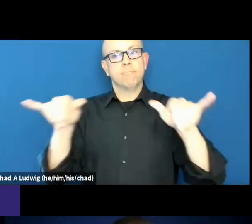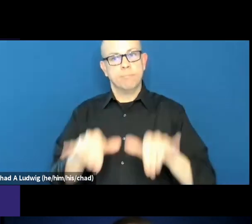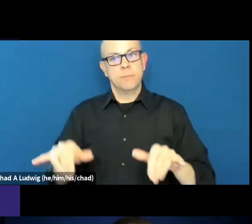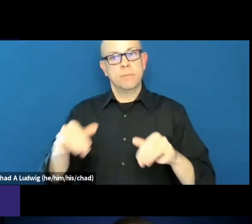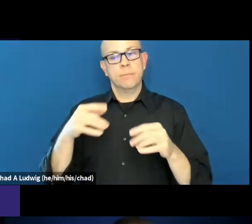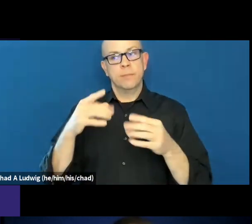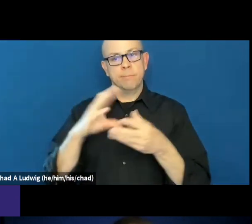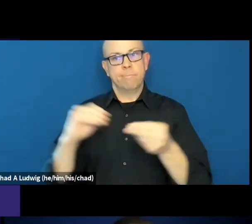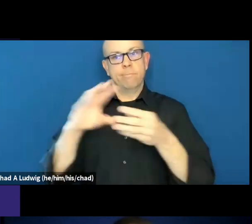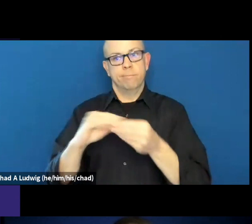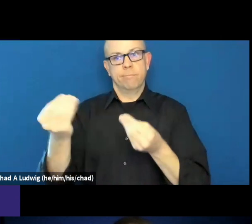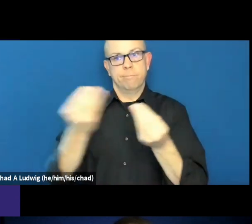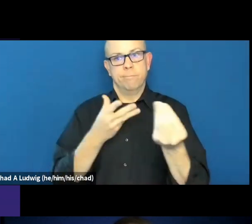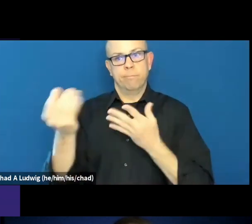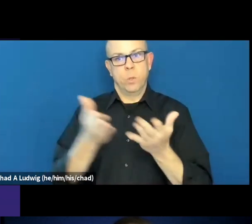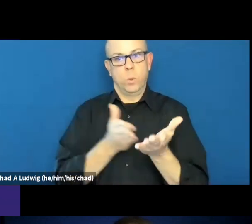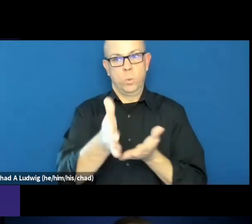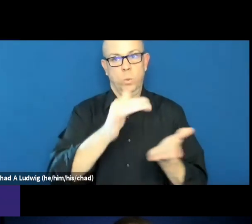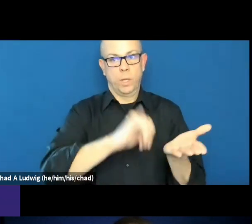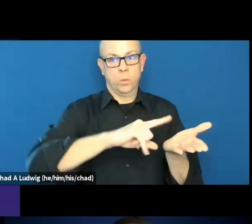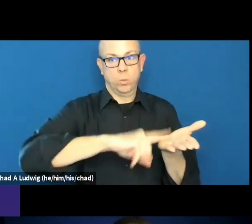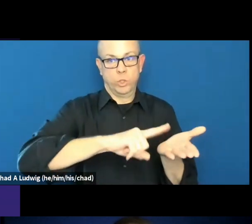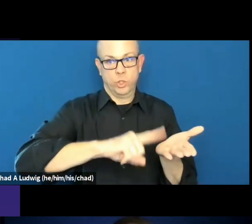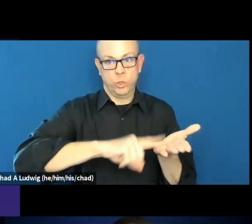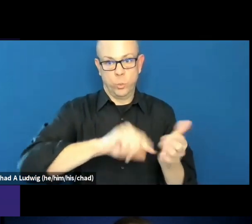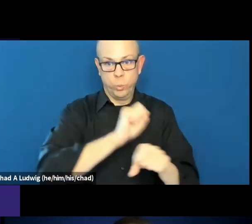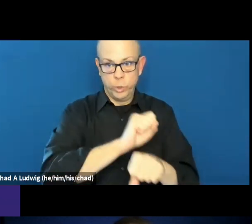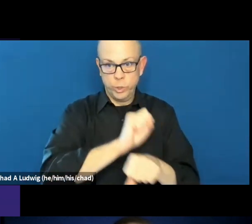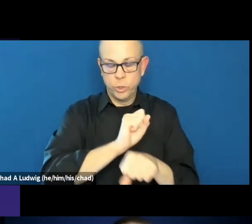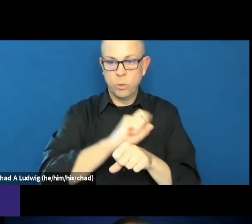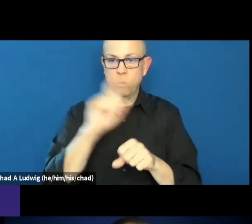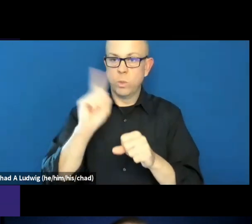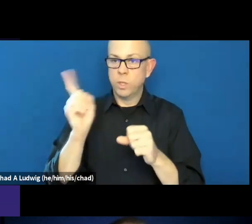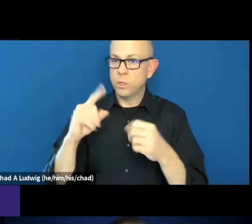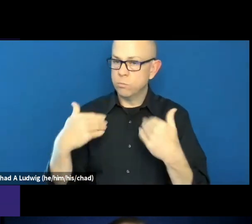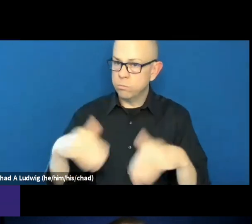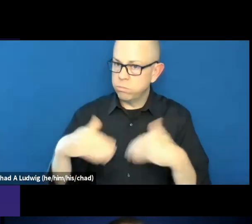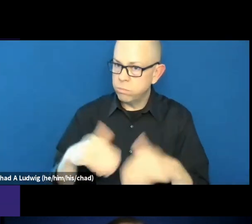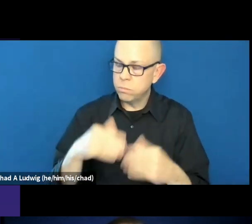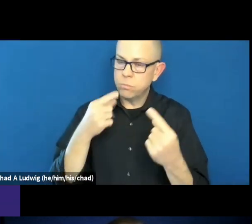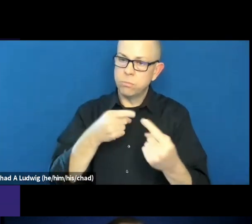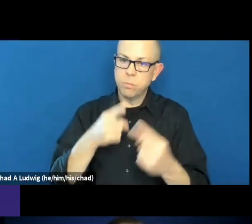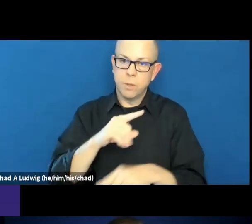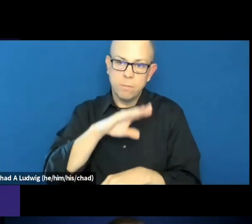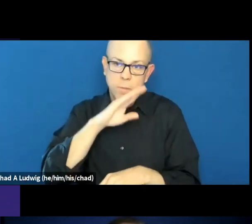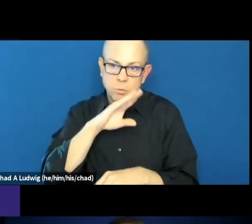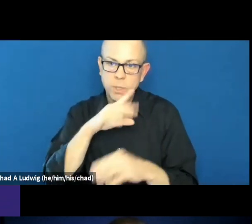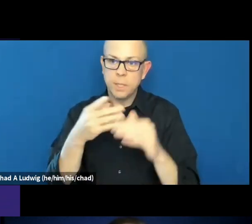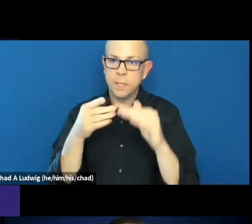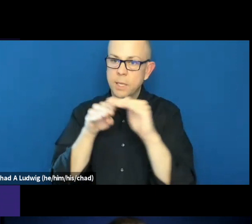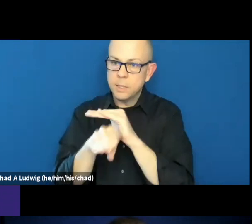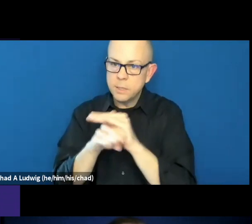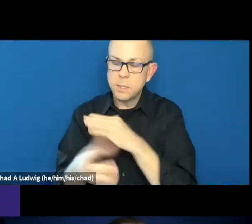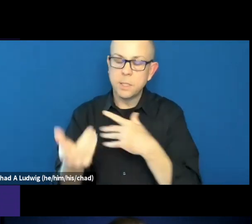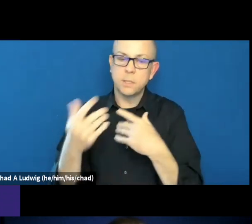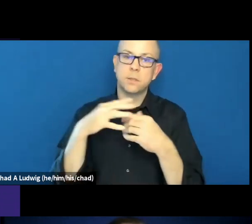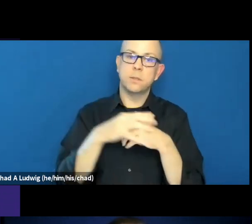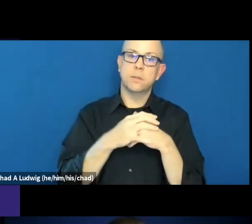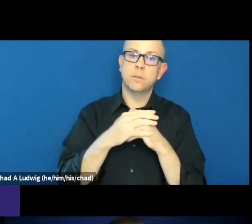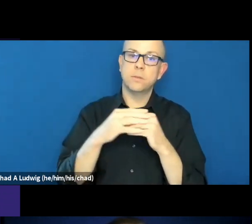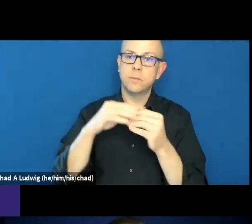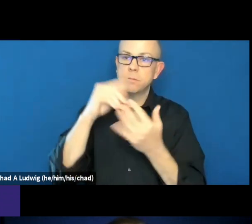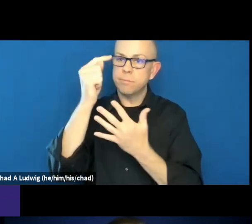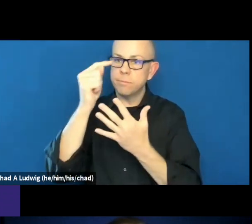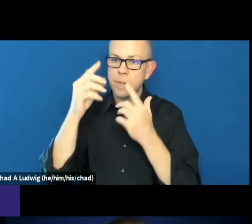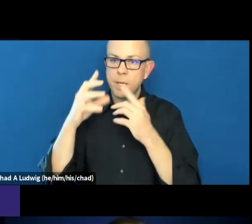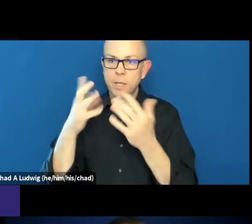about two of these types of situations being a serious issue over the last number of